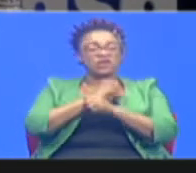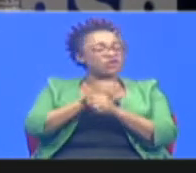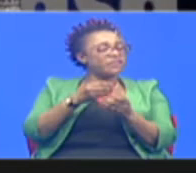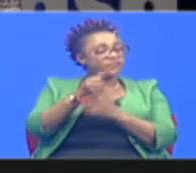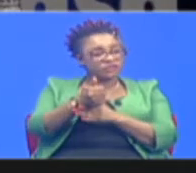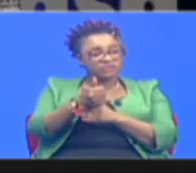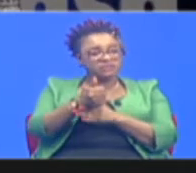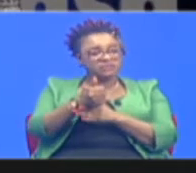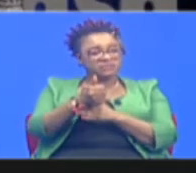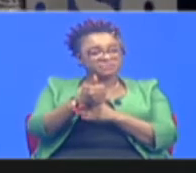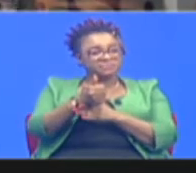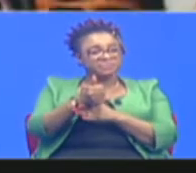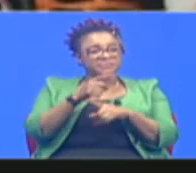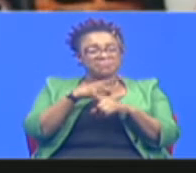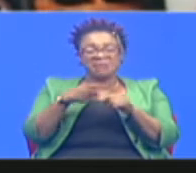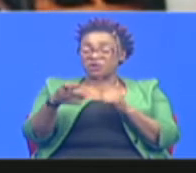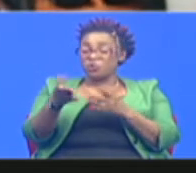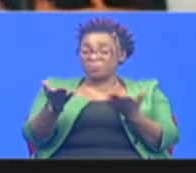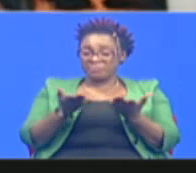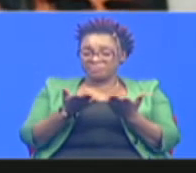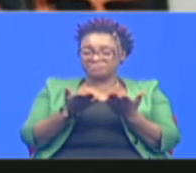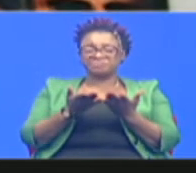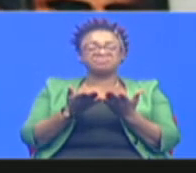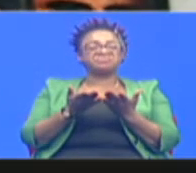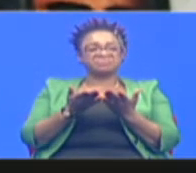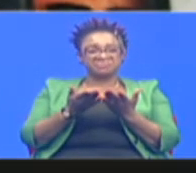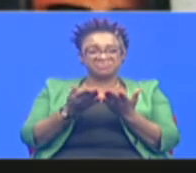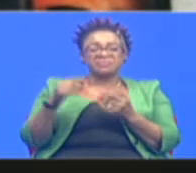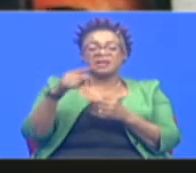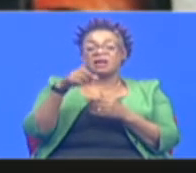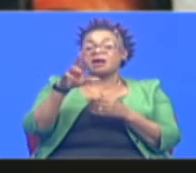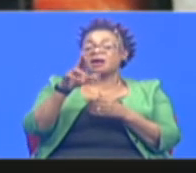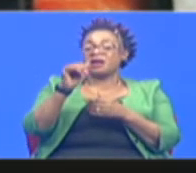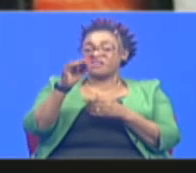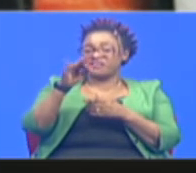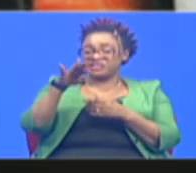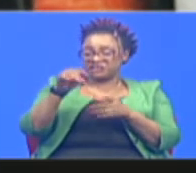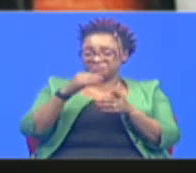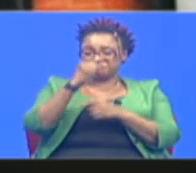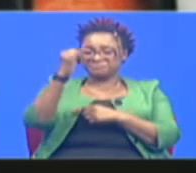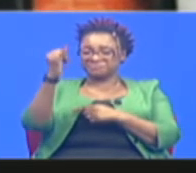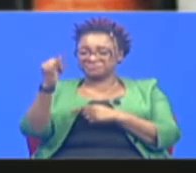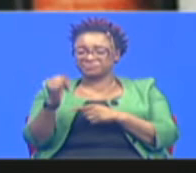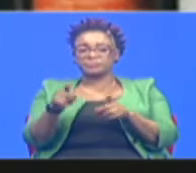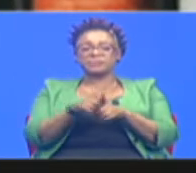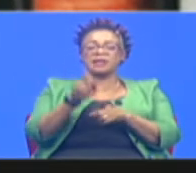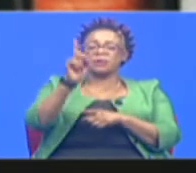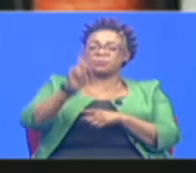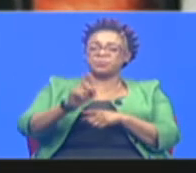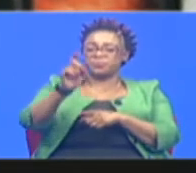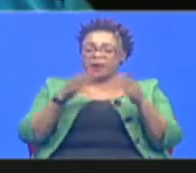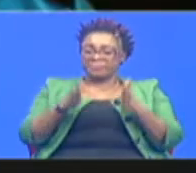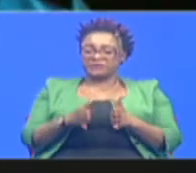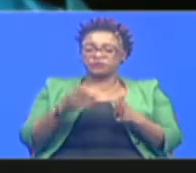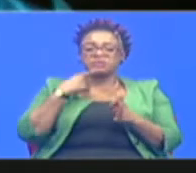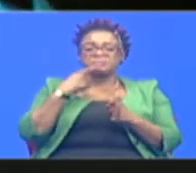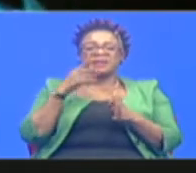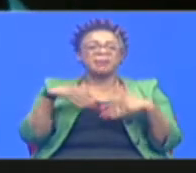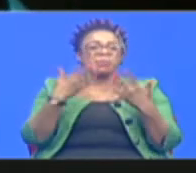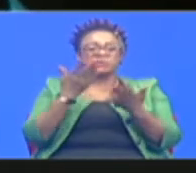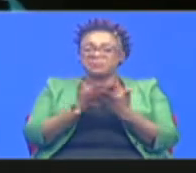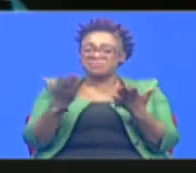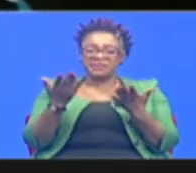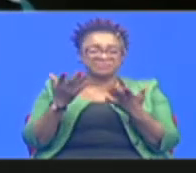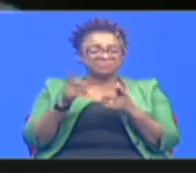bus back home. Graffiti artists have also allowed their spray cans and paint brushes. It's about something. There's a whole lot of